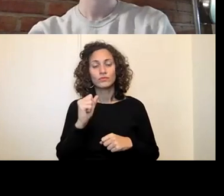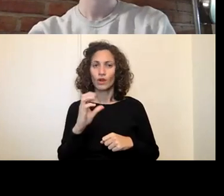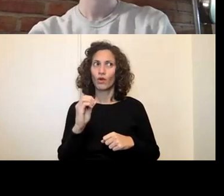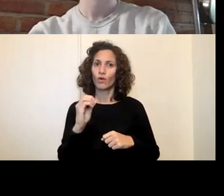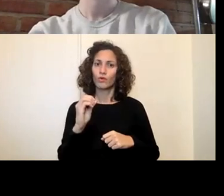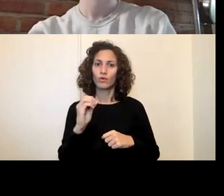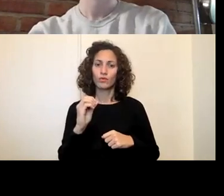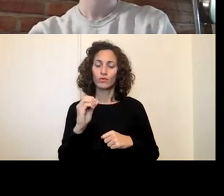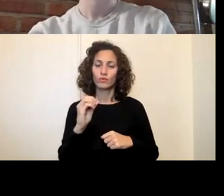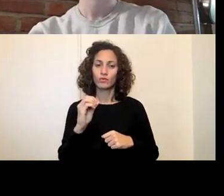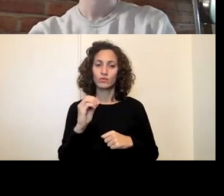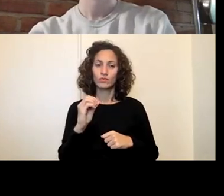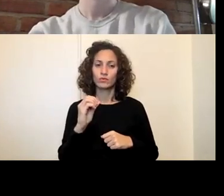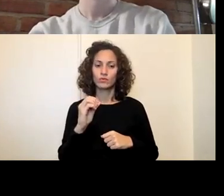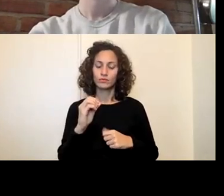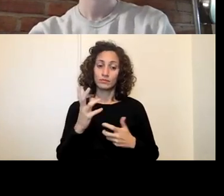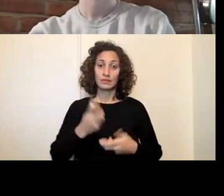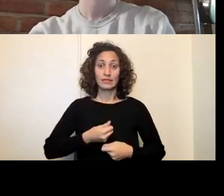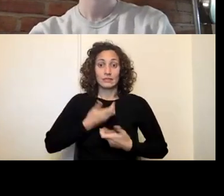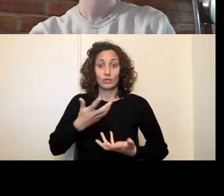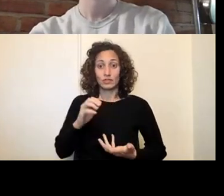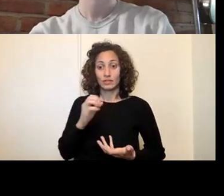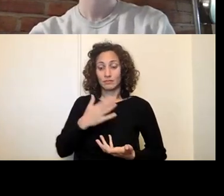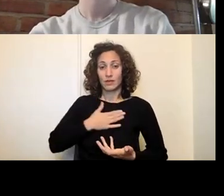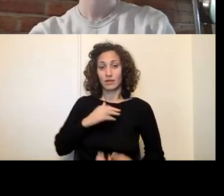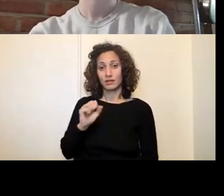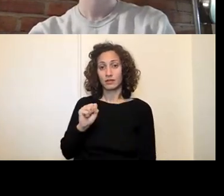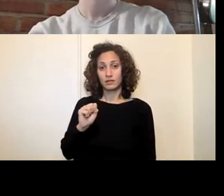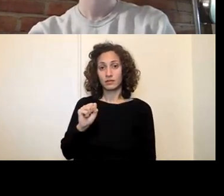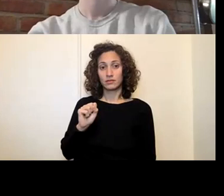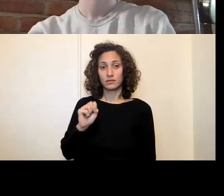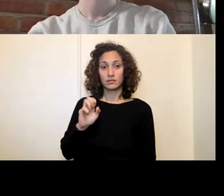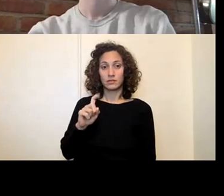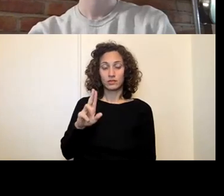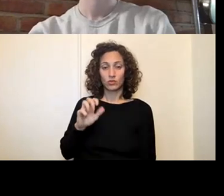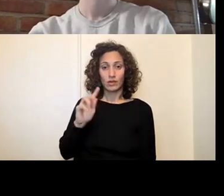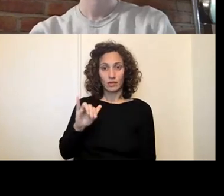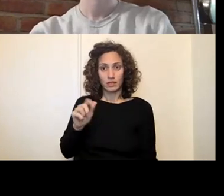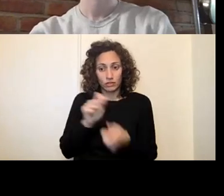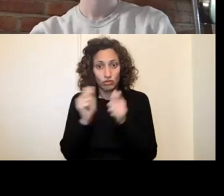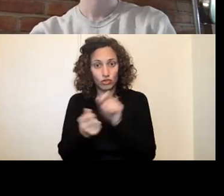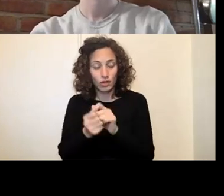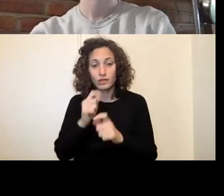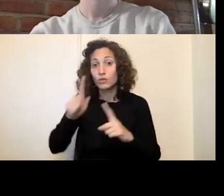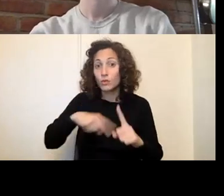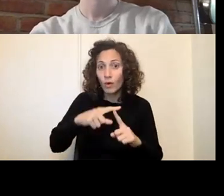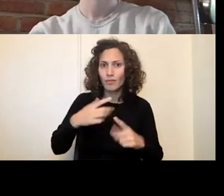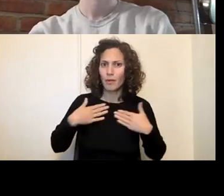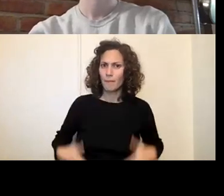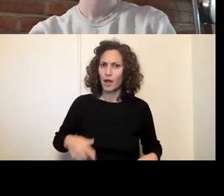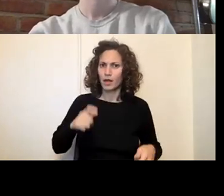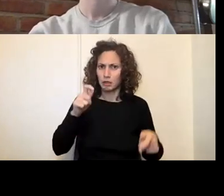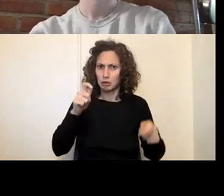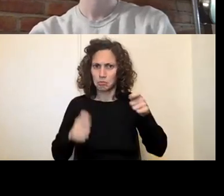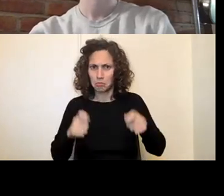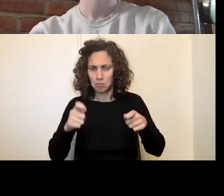of the sexuality or whatever, that all changed as well when my body started doing different things.